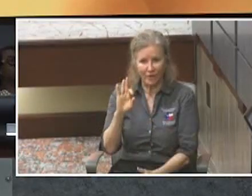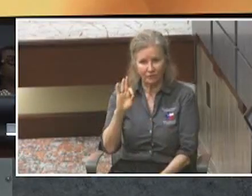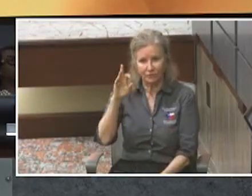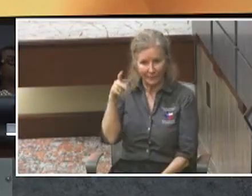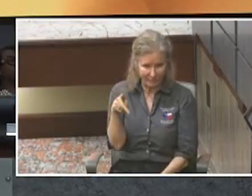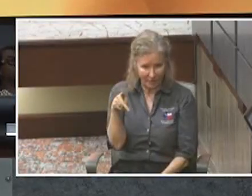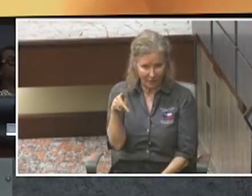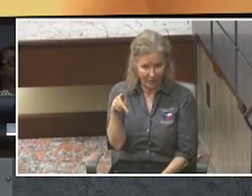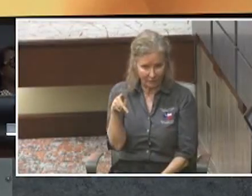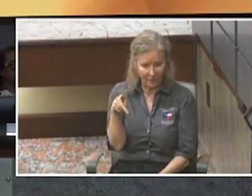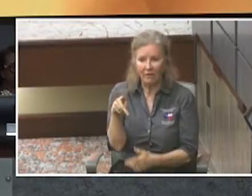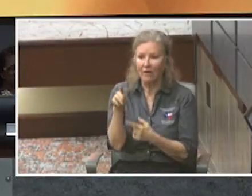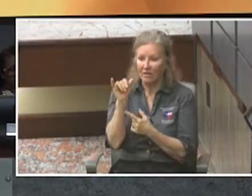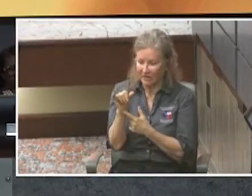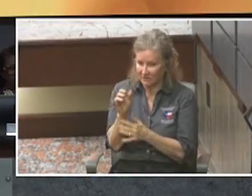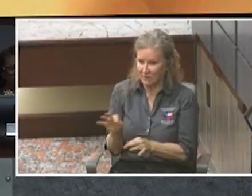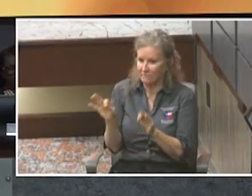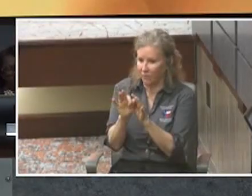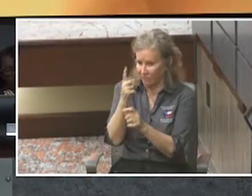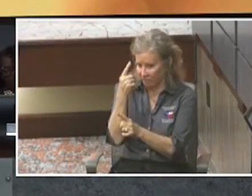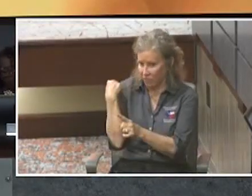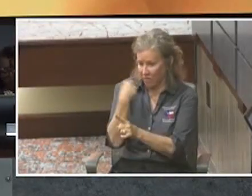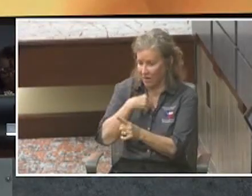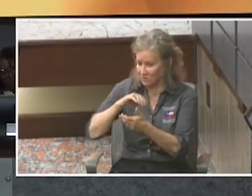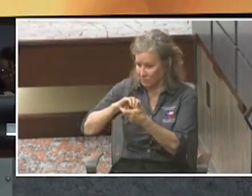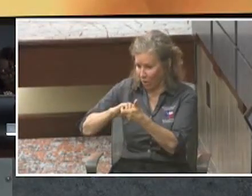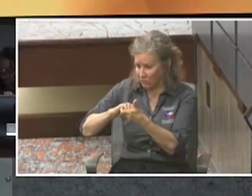very important to us, that partnership and a